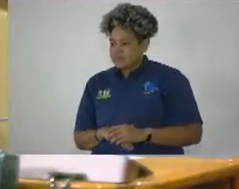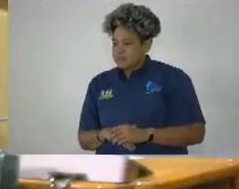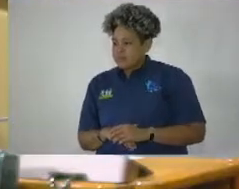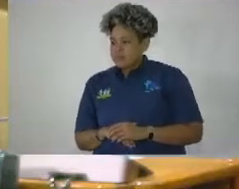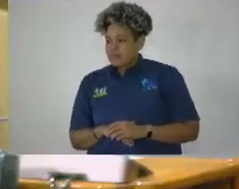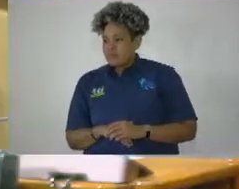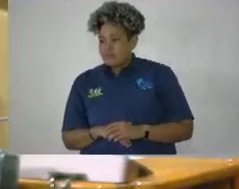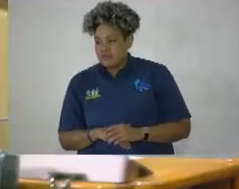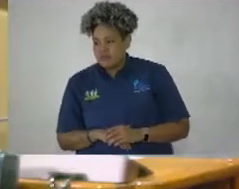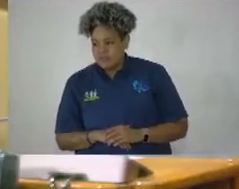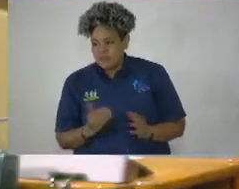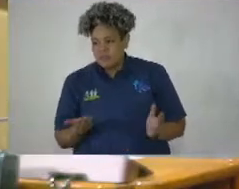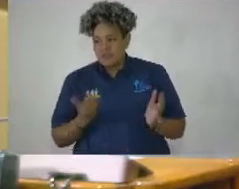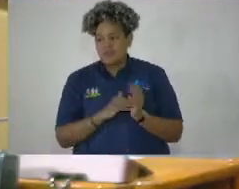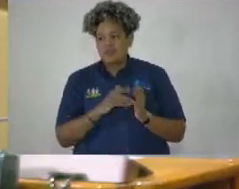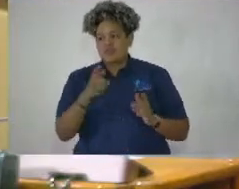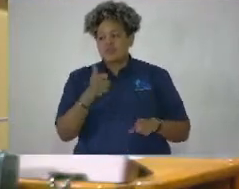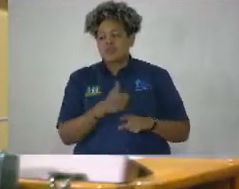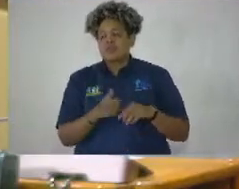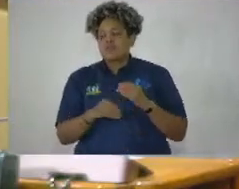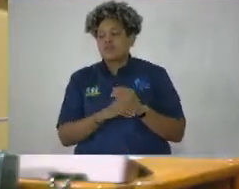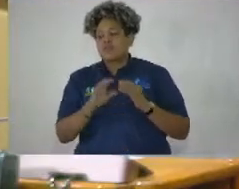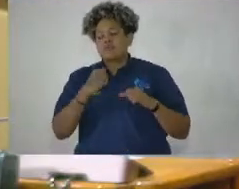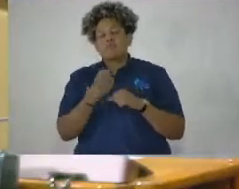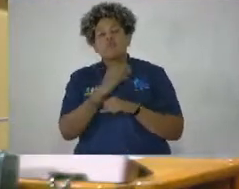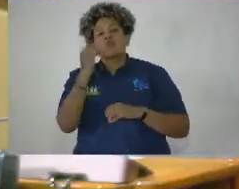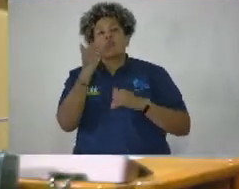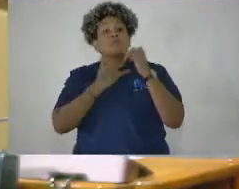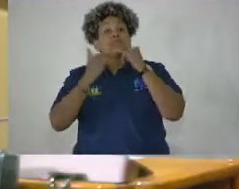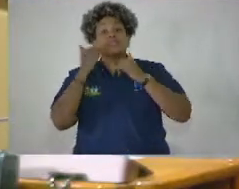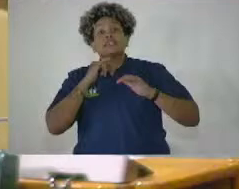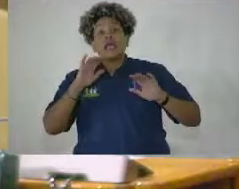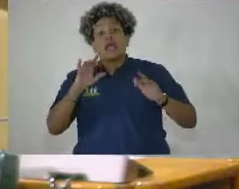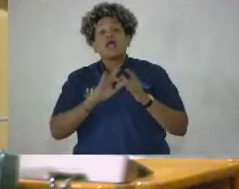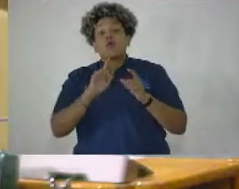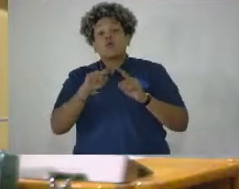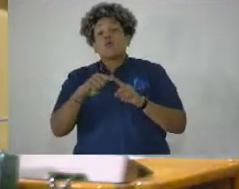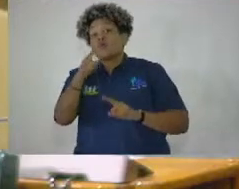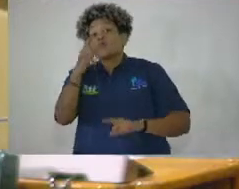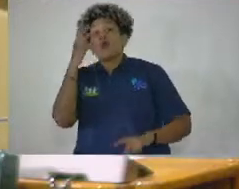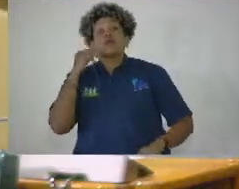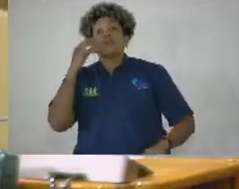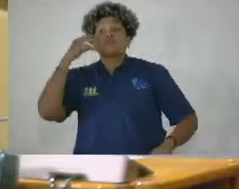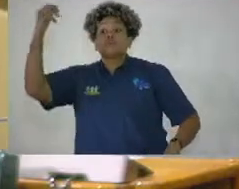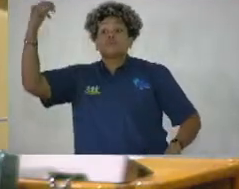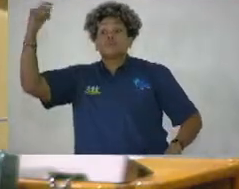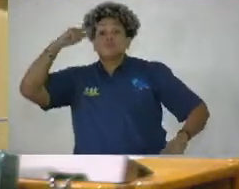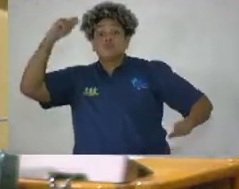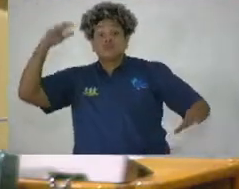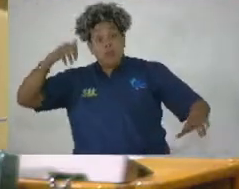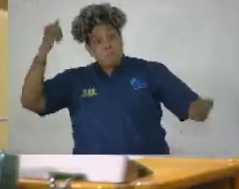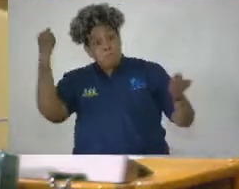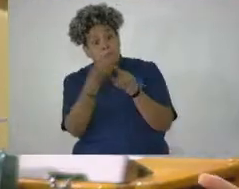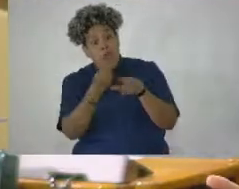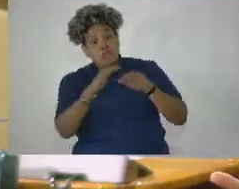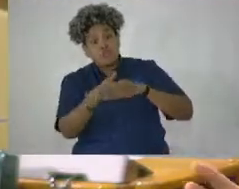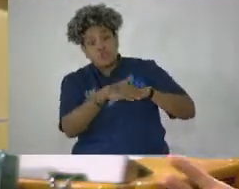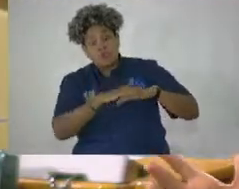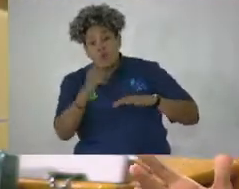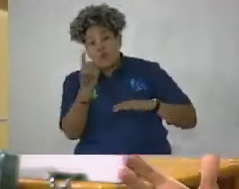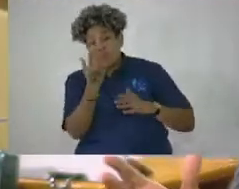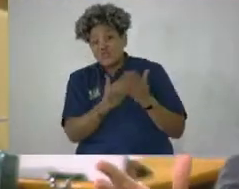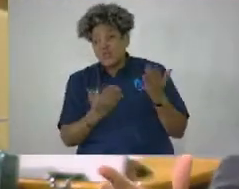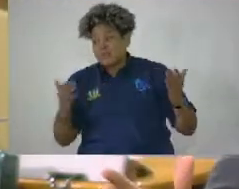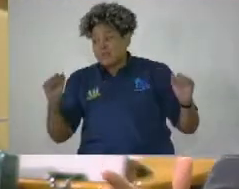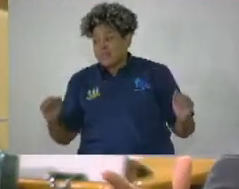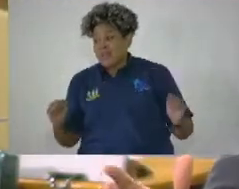have more response. Make no mistake about it, Mr. Speaker. When you experience an exogenous shock, there are only some things that can